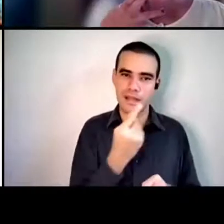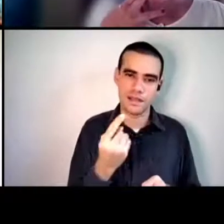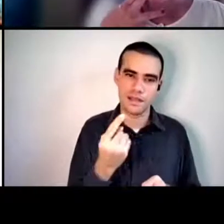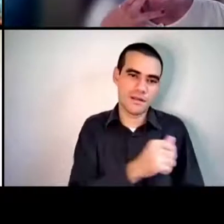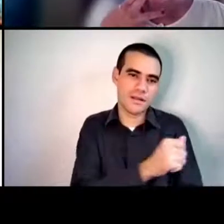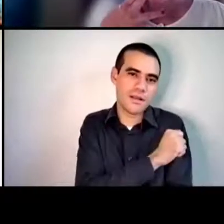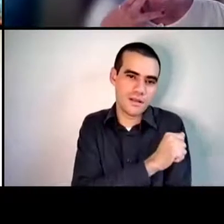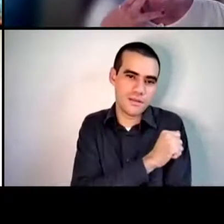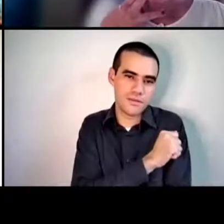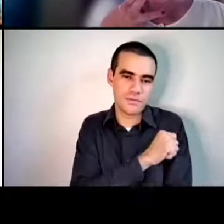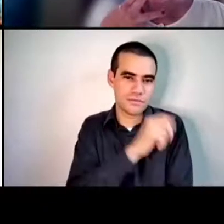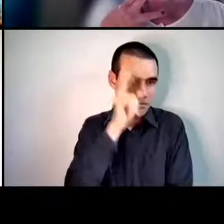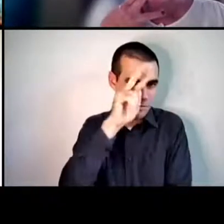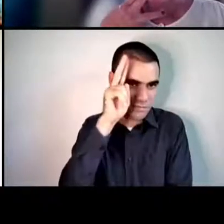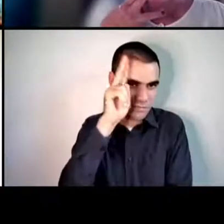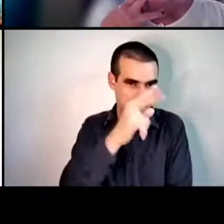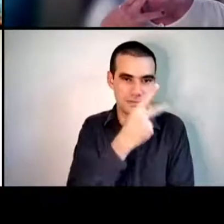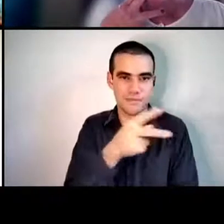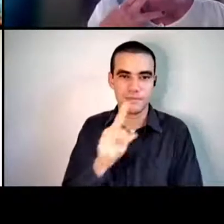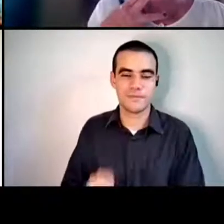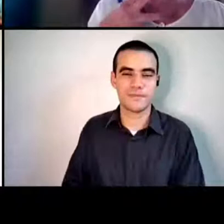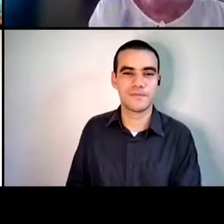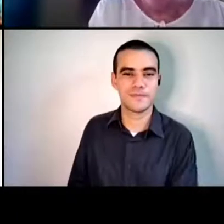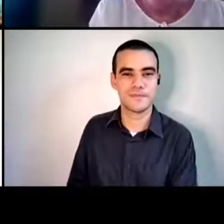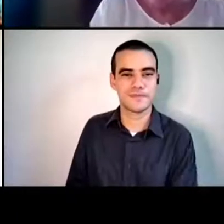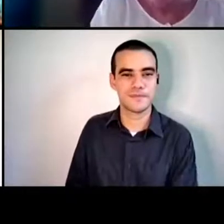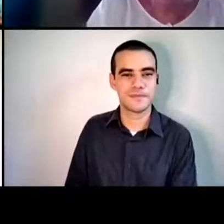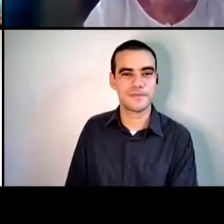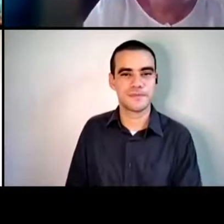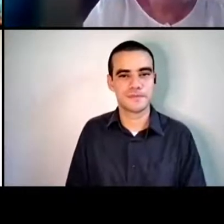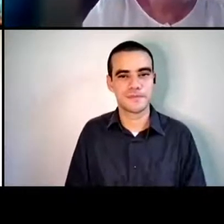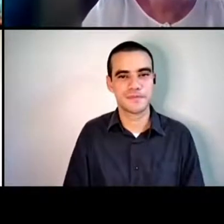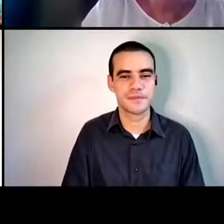this. Everyone has to build their own story.